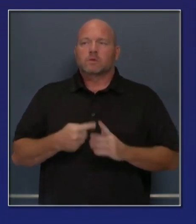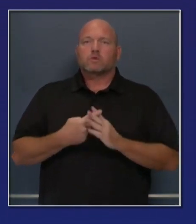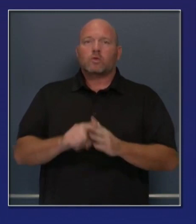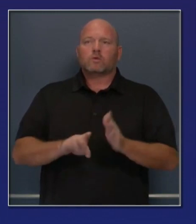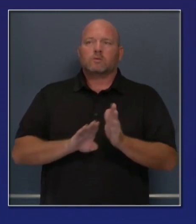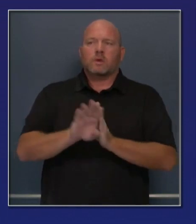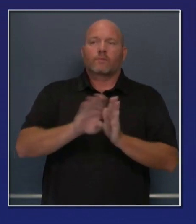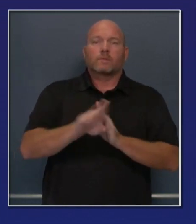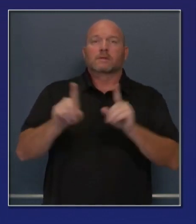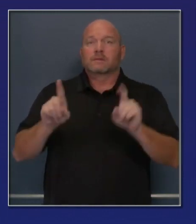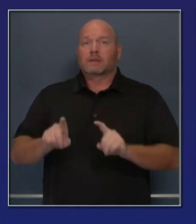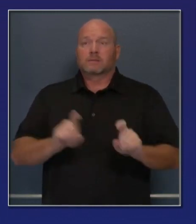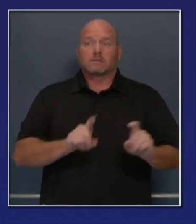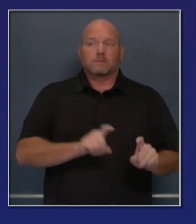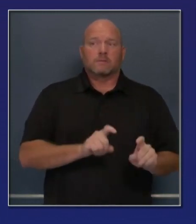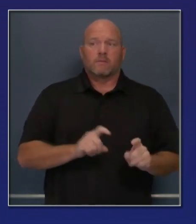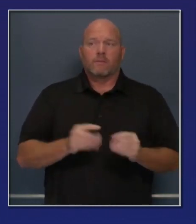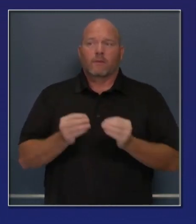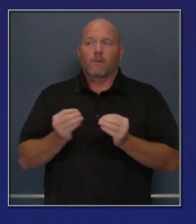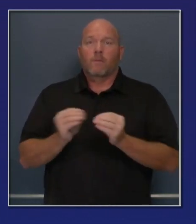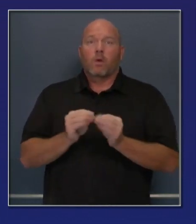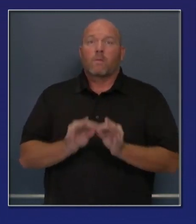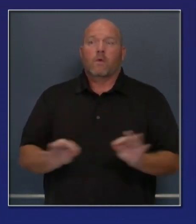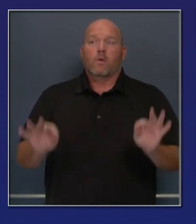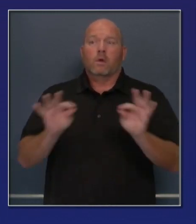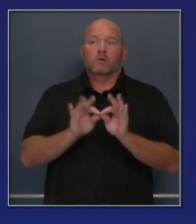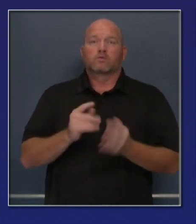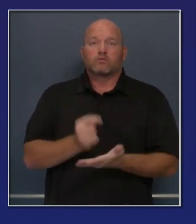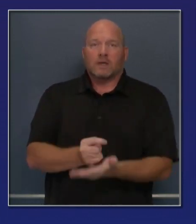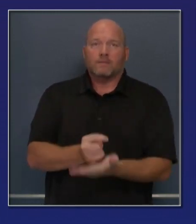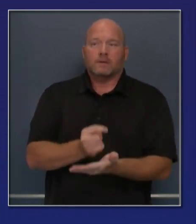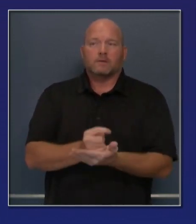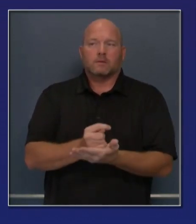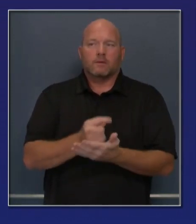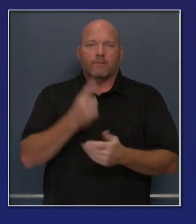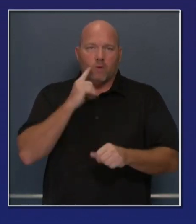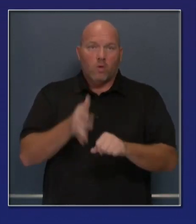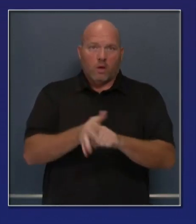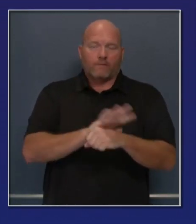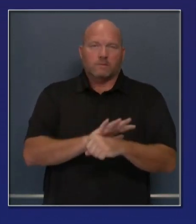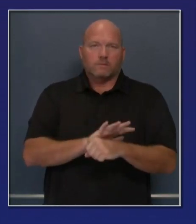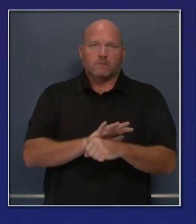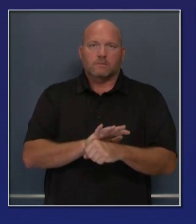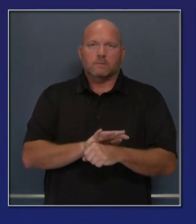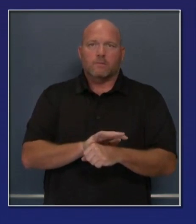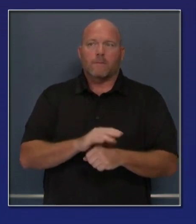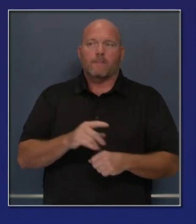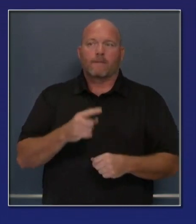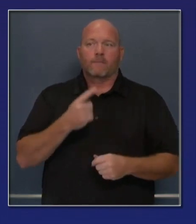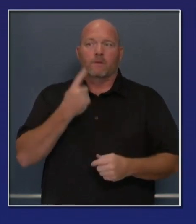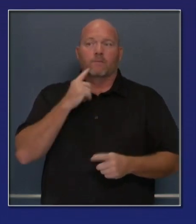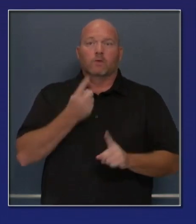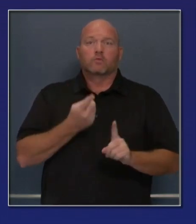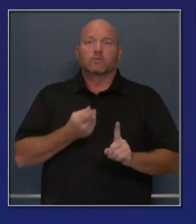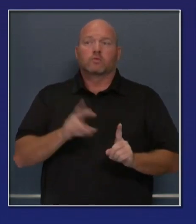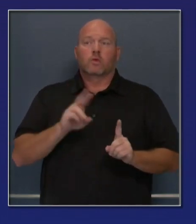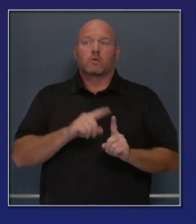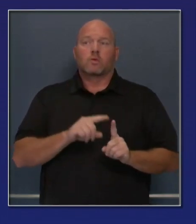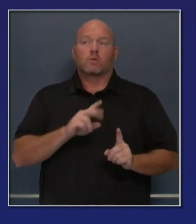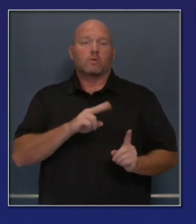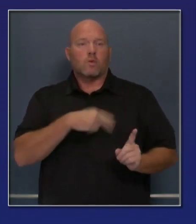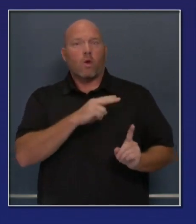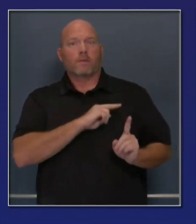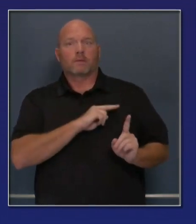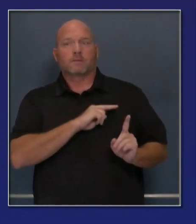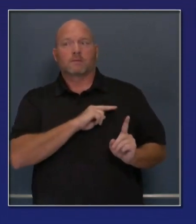and, perhaps more importantly, treatment for COVID. And for Dr. Doudna, the Nobel came with something